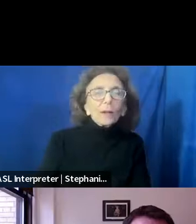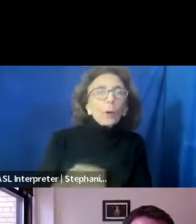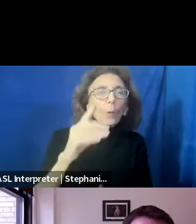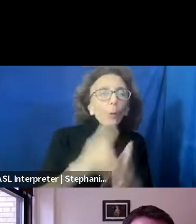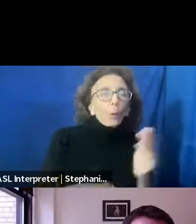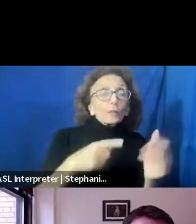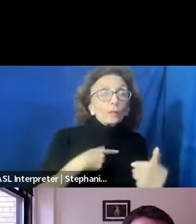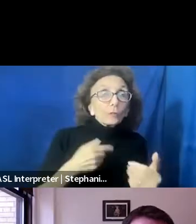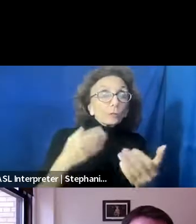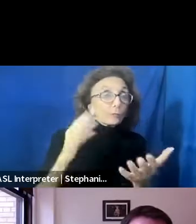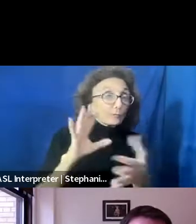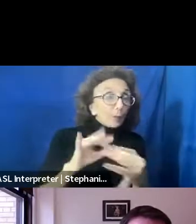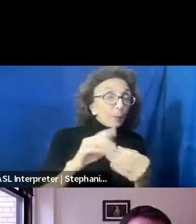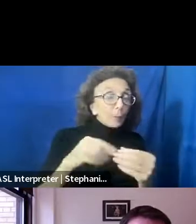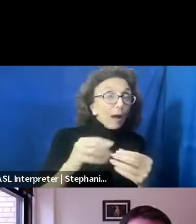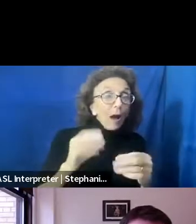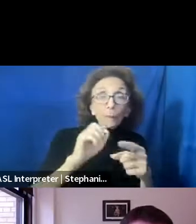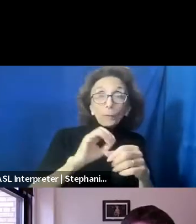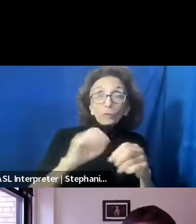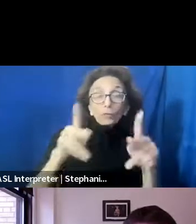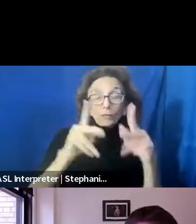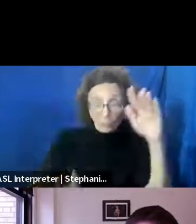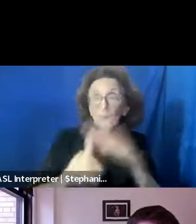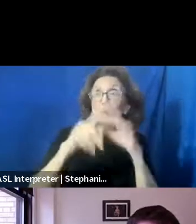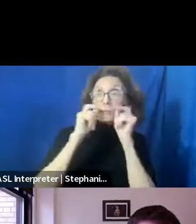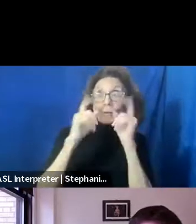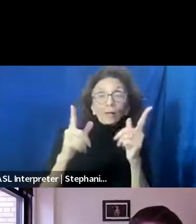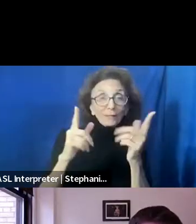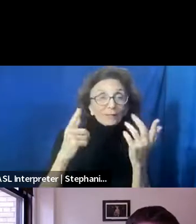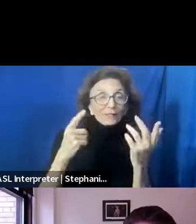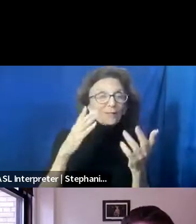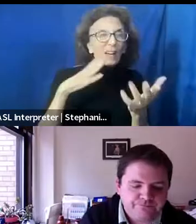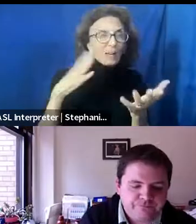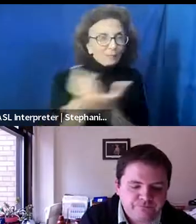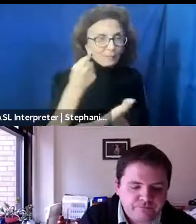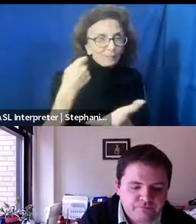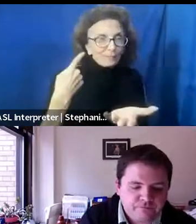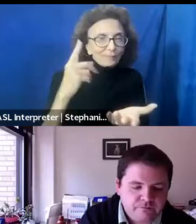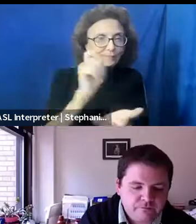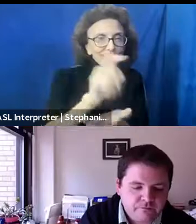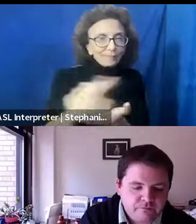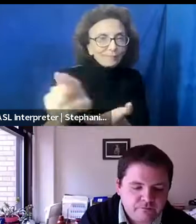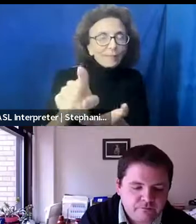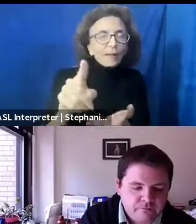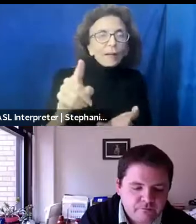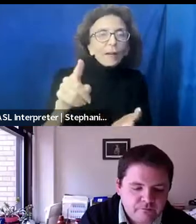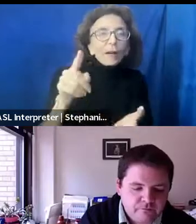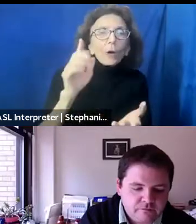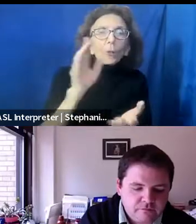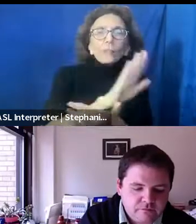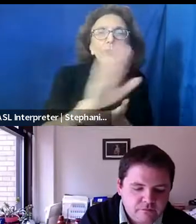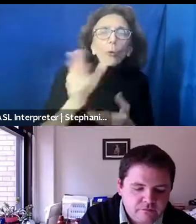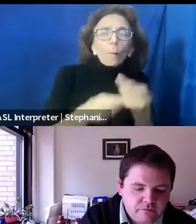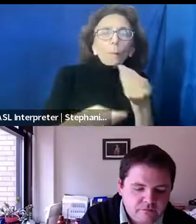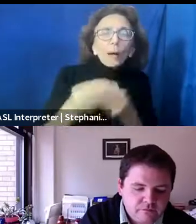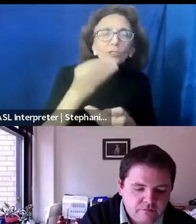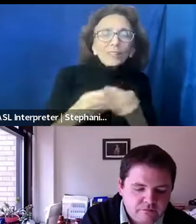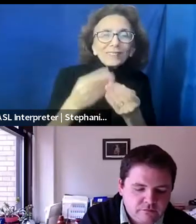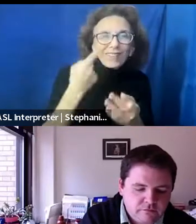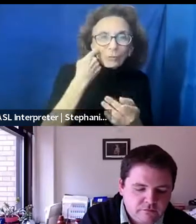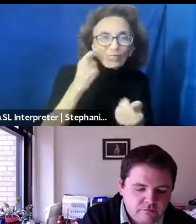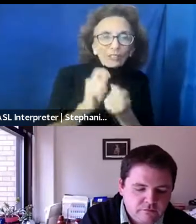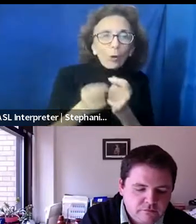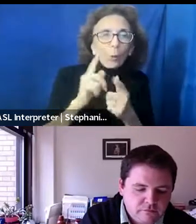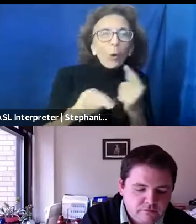unexpected opportunities, and ask the folks here, what is the biggest risk that you took with your budget in its recent